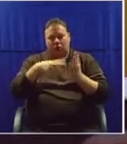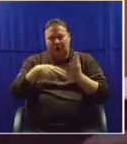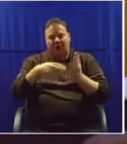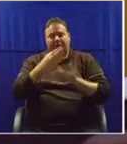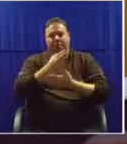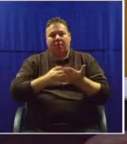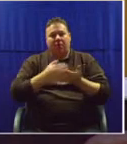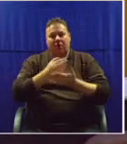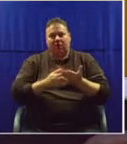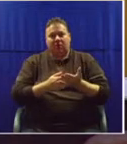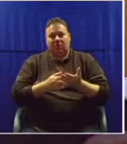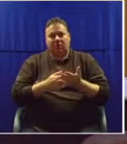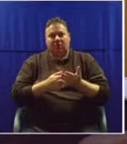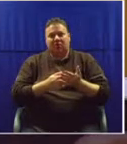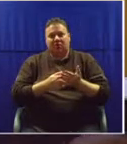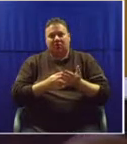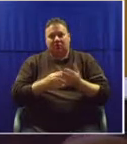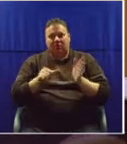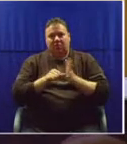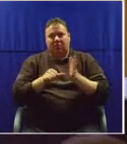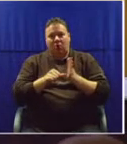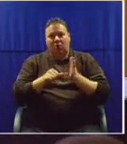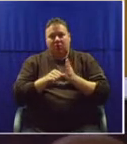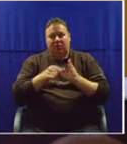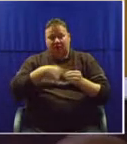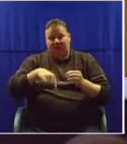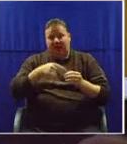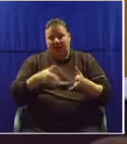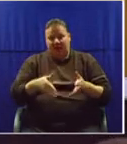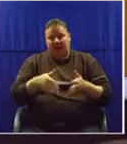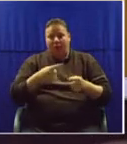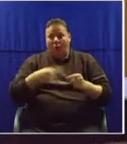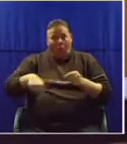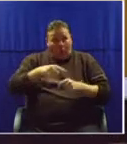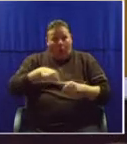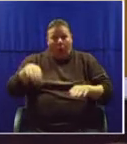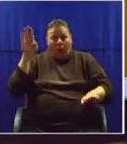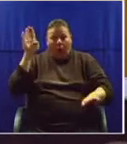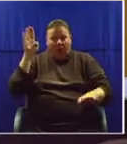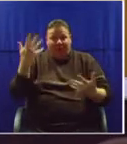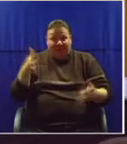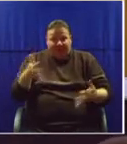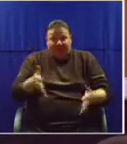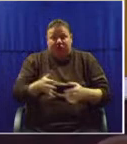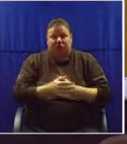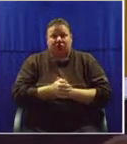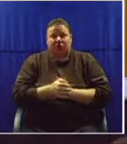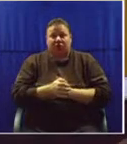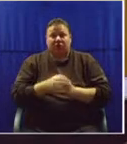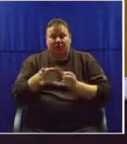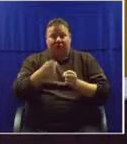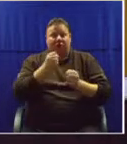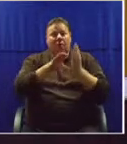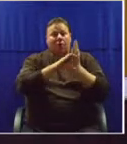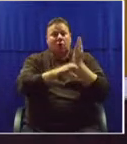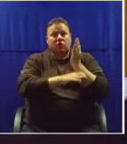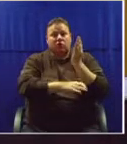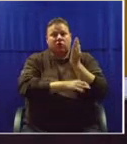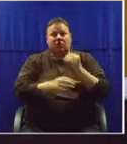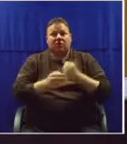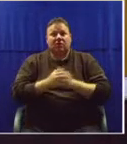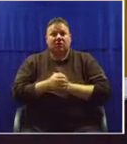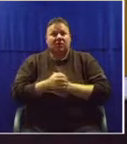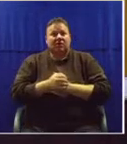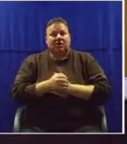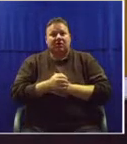aspect, which is very important to all of us who are here. We're all sworn to that from the Constitution. But